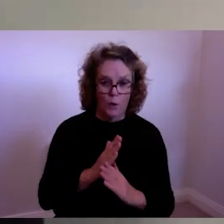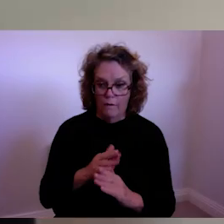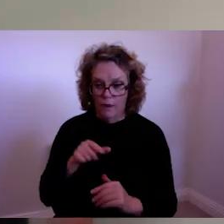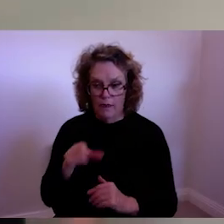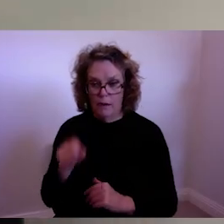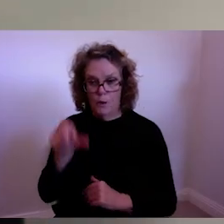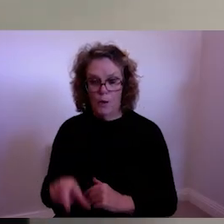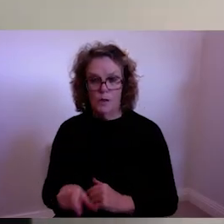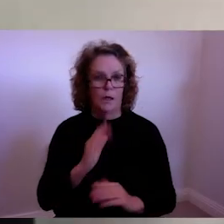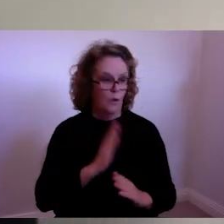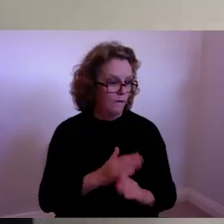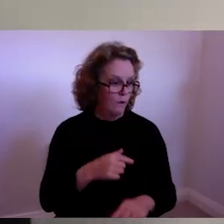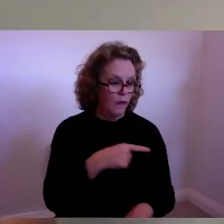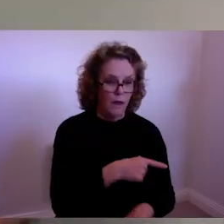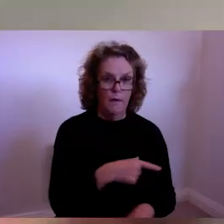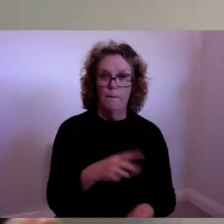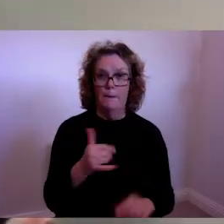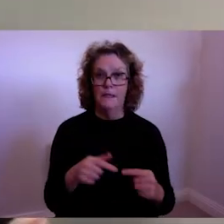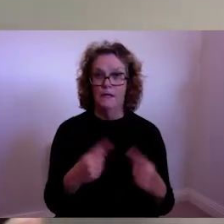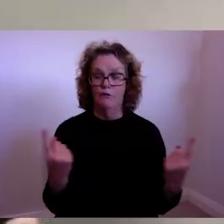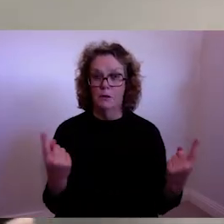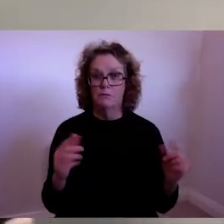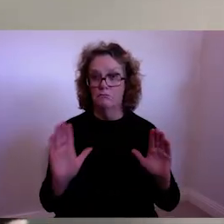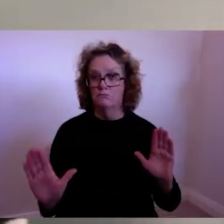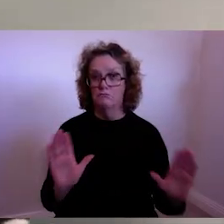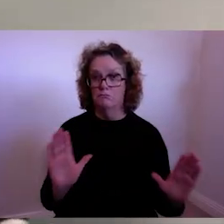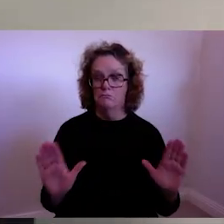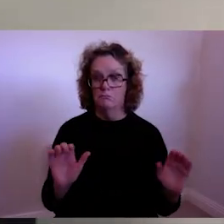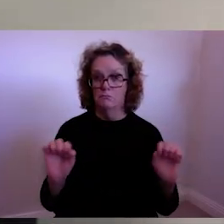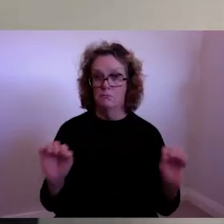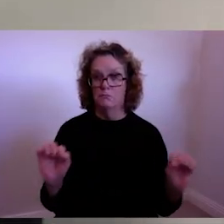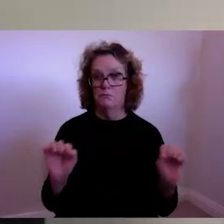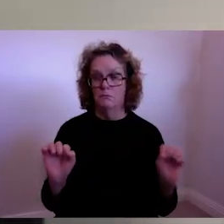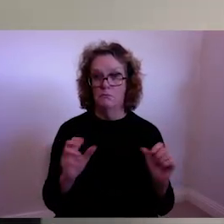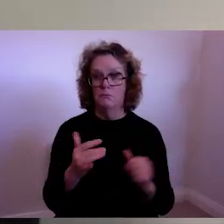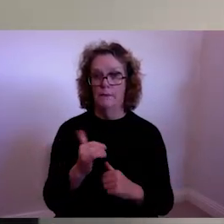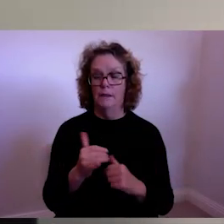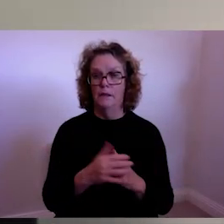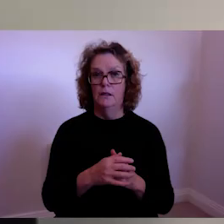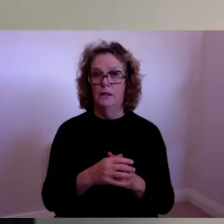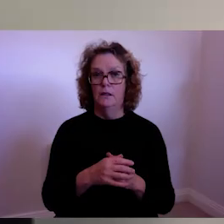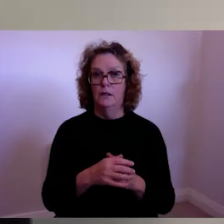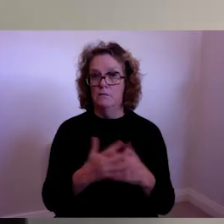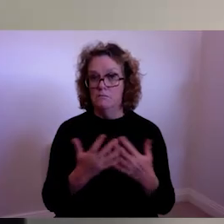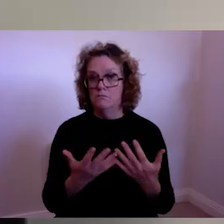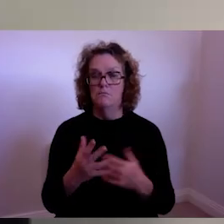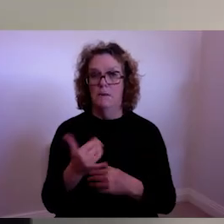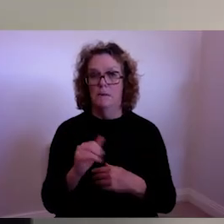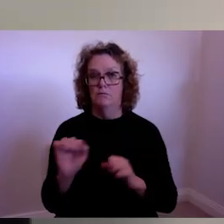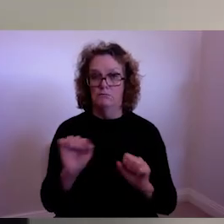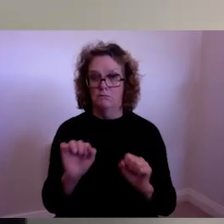this work for another person? It might be different. There might be differences because of individual people's needs and preferences, but